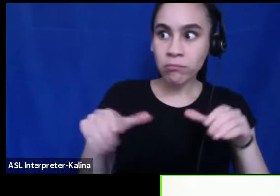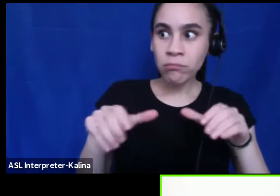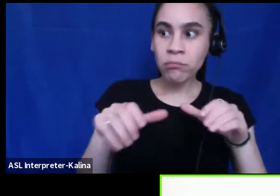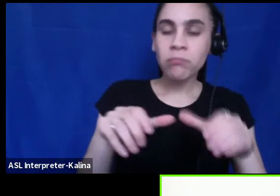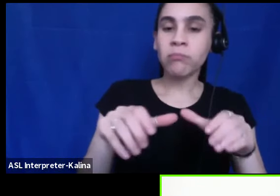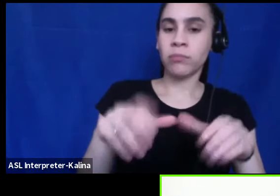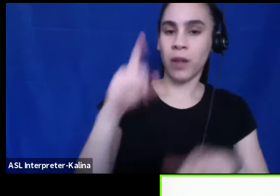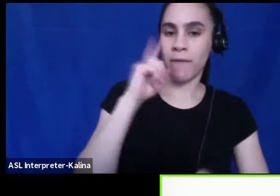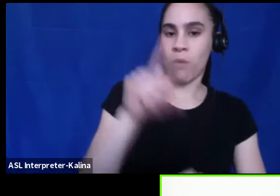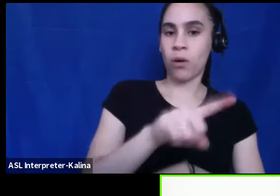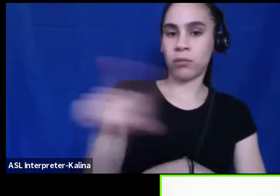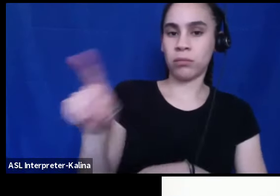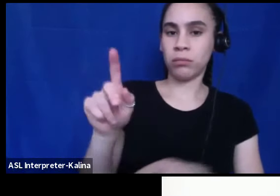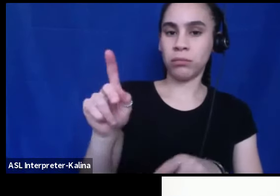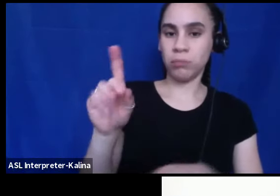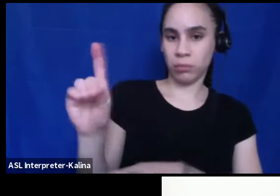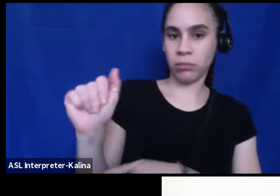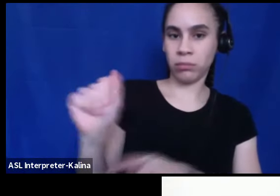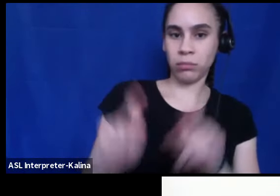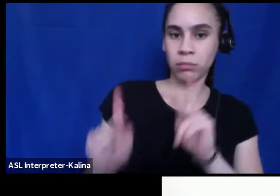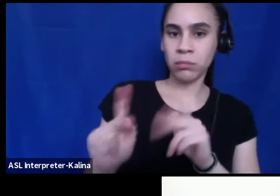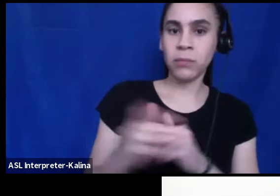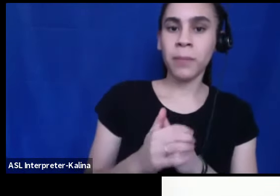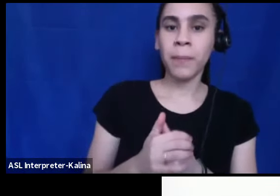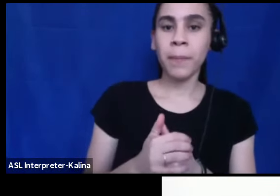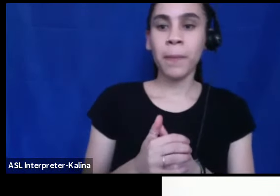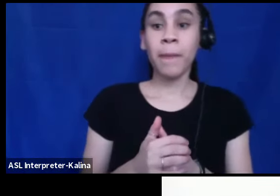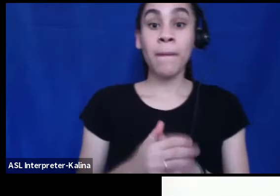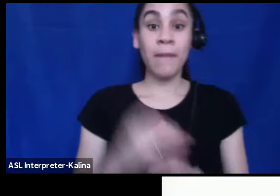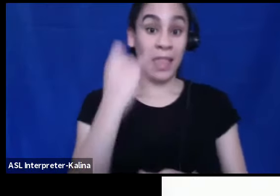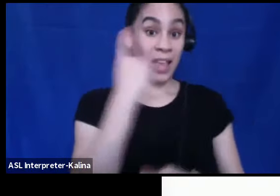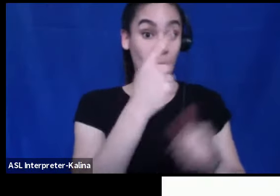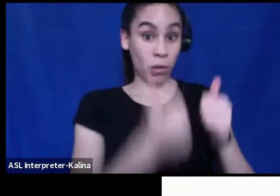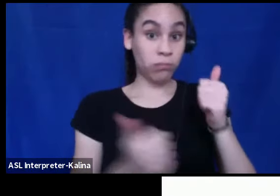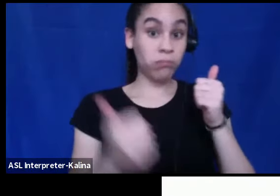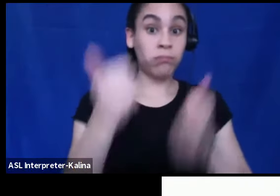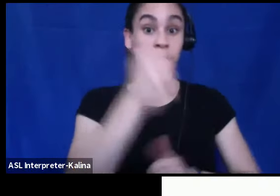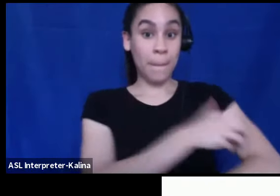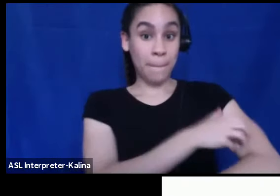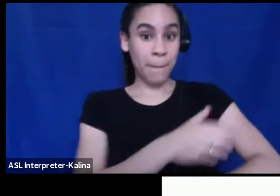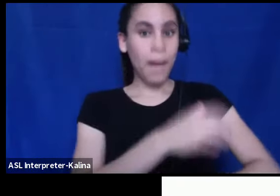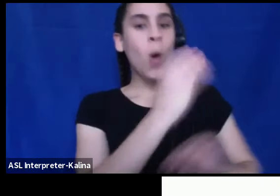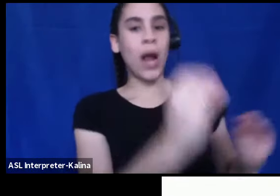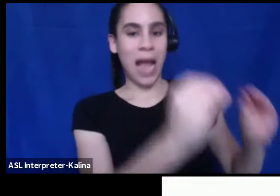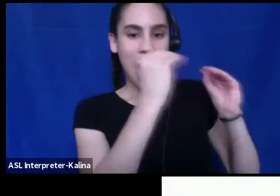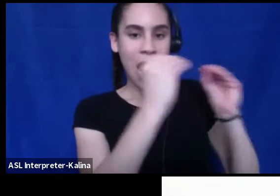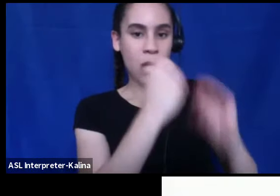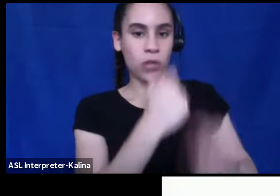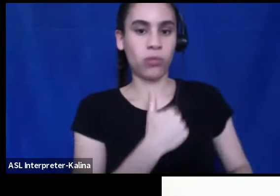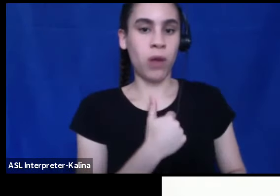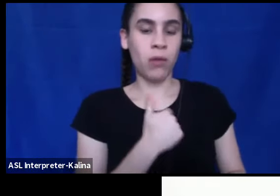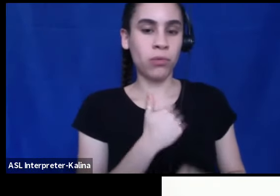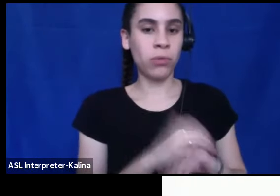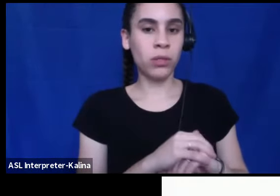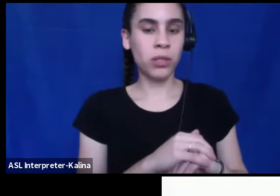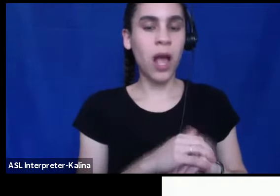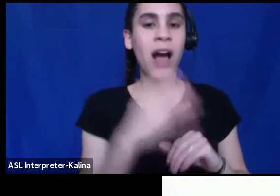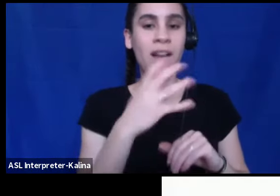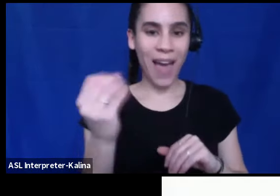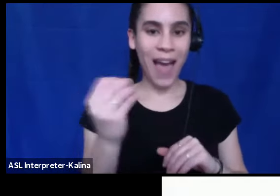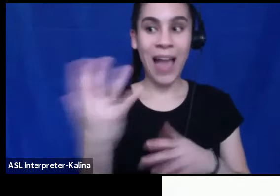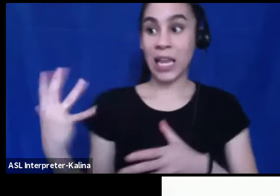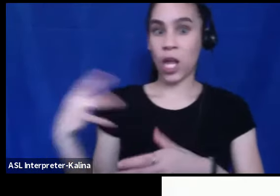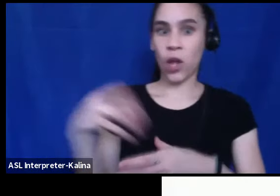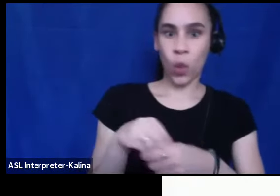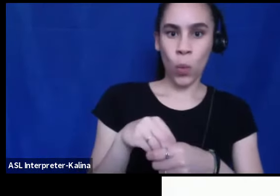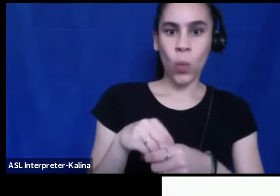disabilities? If you're in a position of power, start to educate yourself and start to bring along people with disabilities